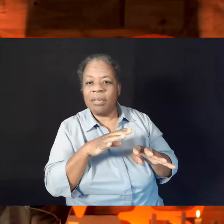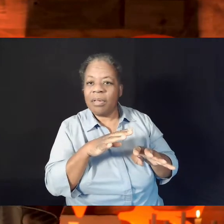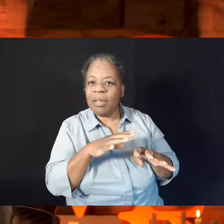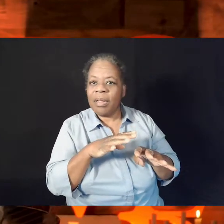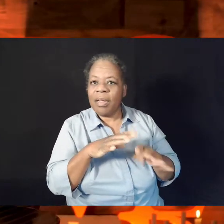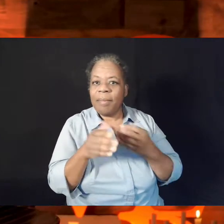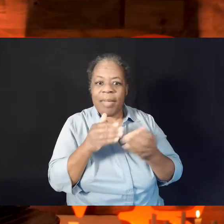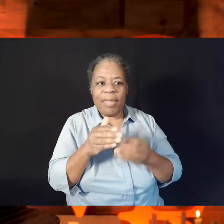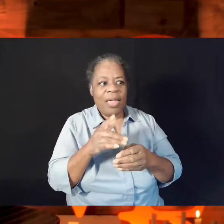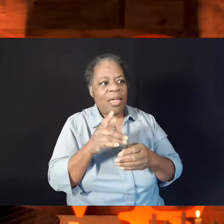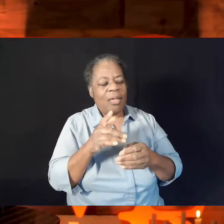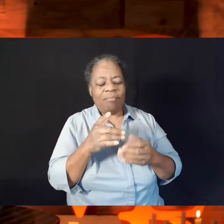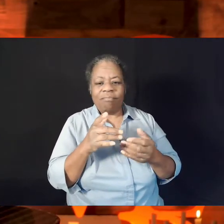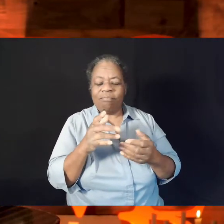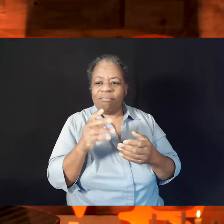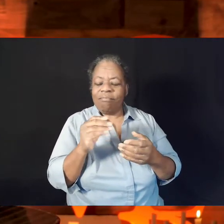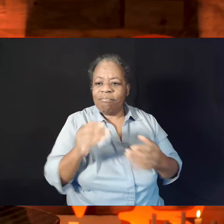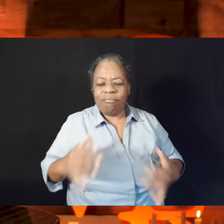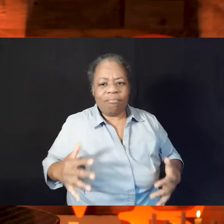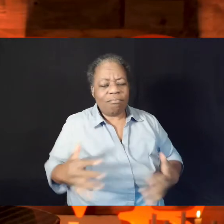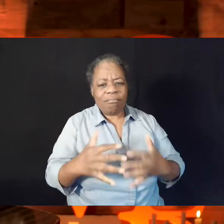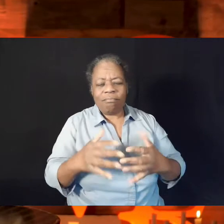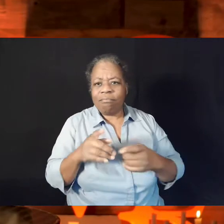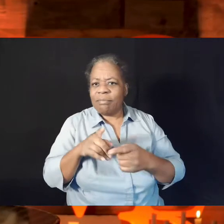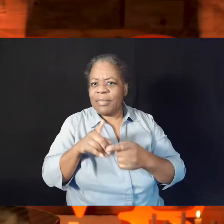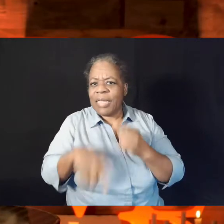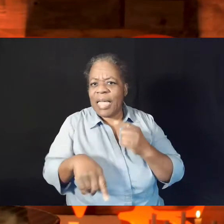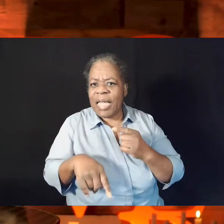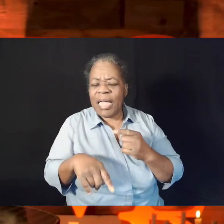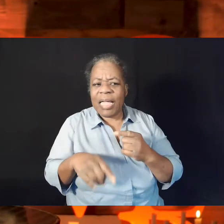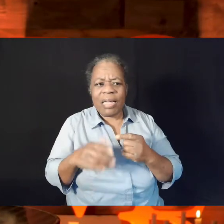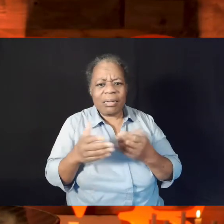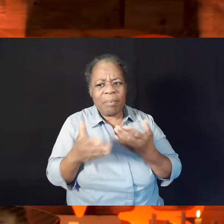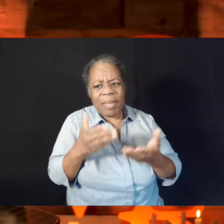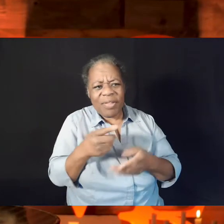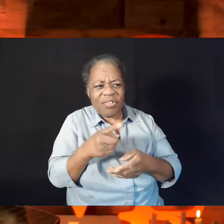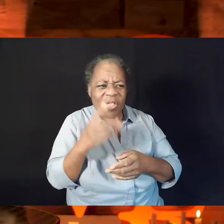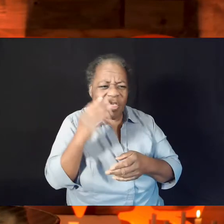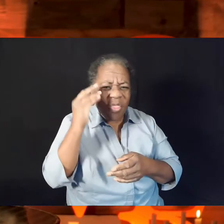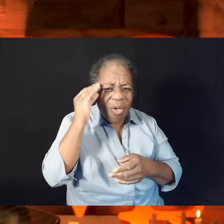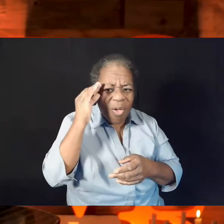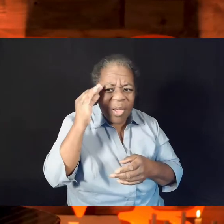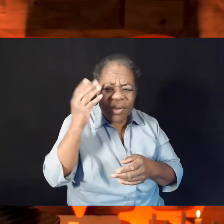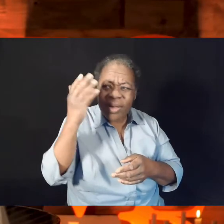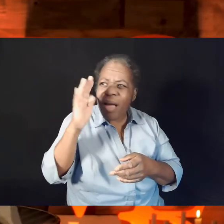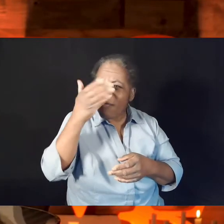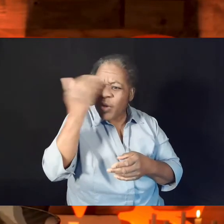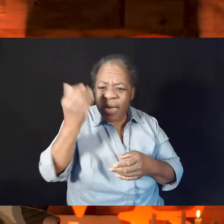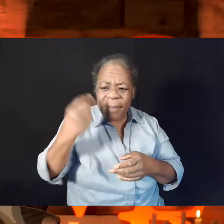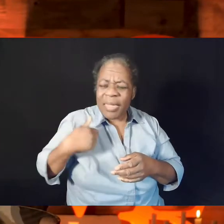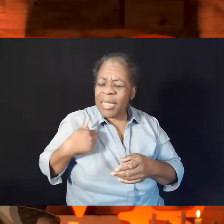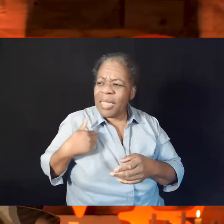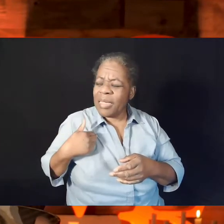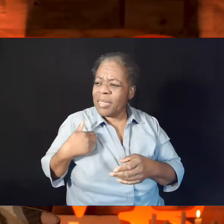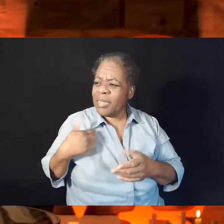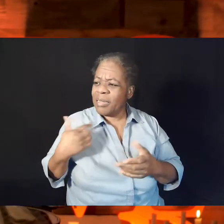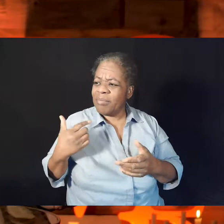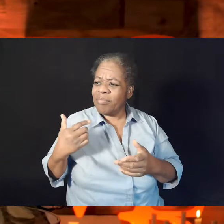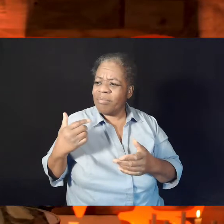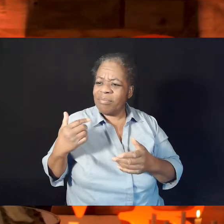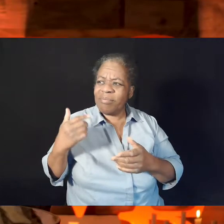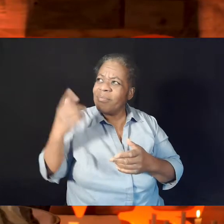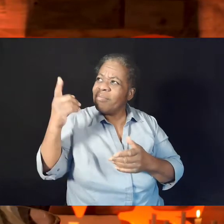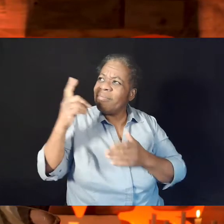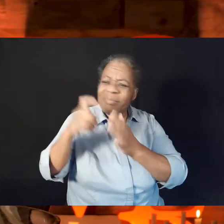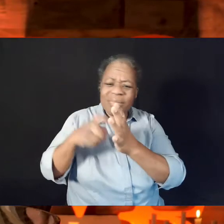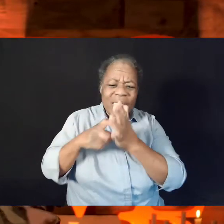barrenness, did Elizabeth wonder if God had forgotten her? Did she feel unnoticed by or